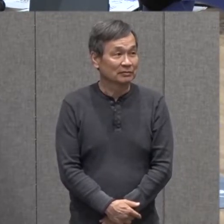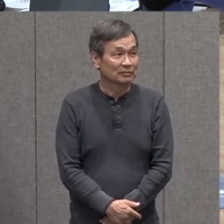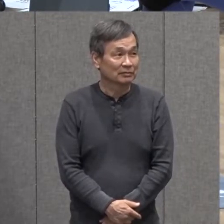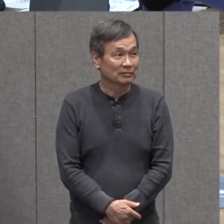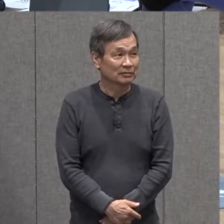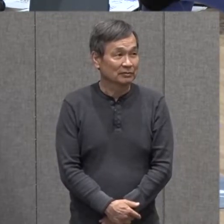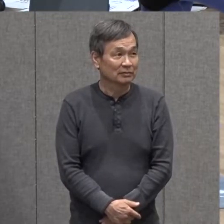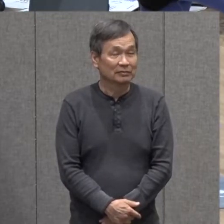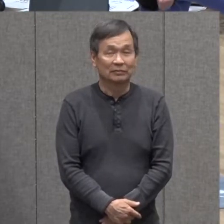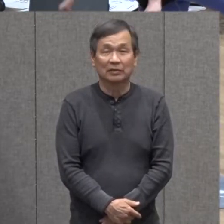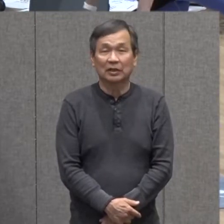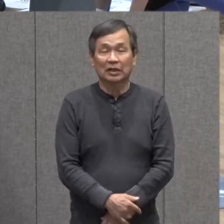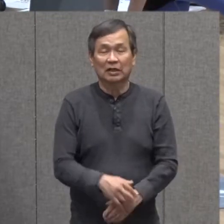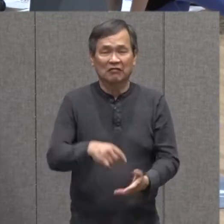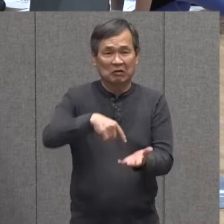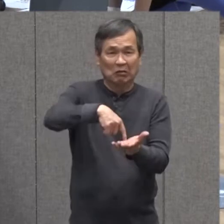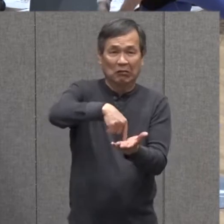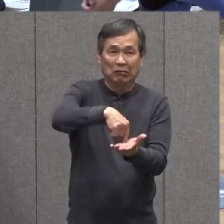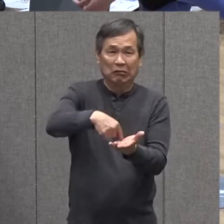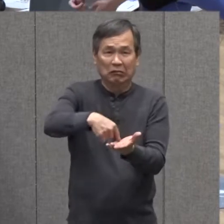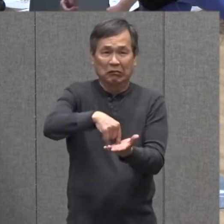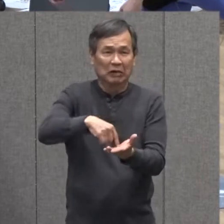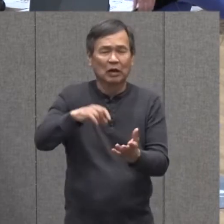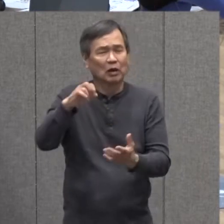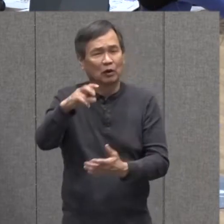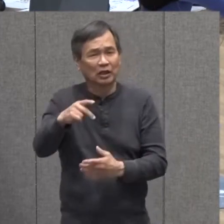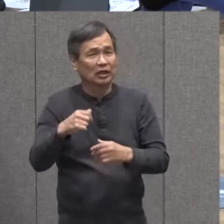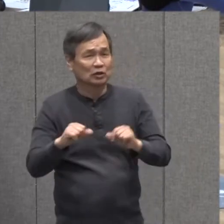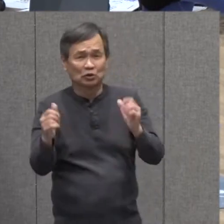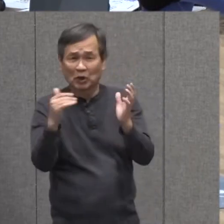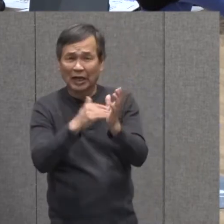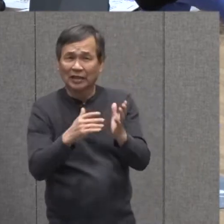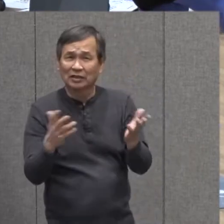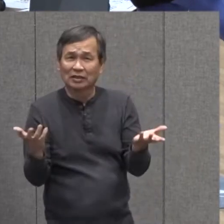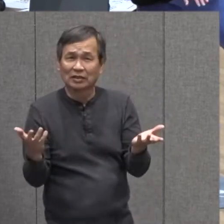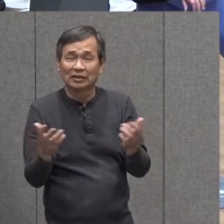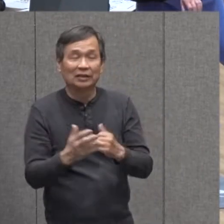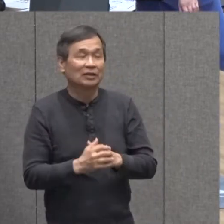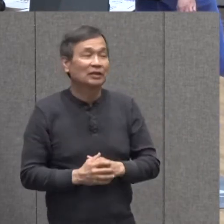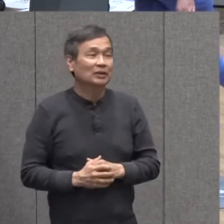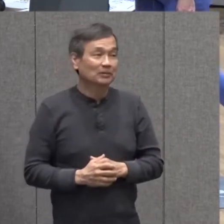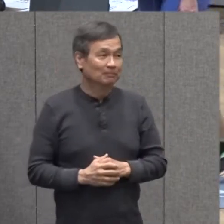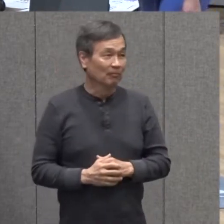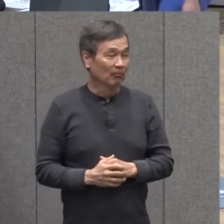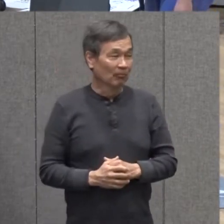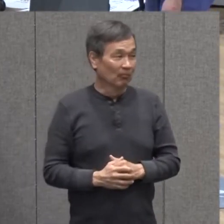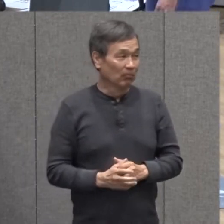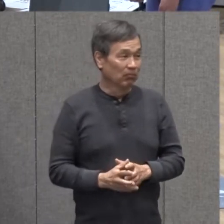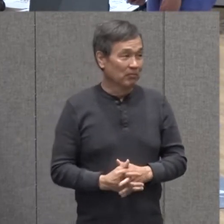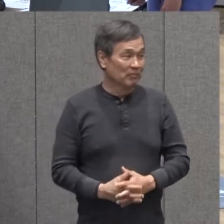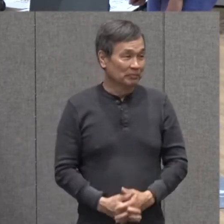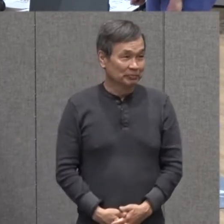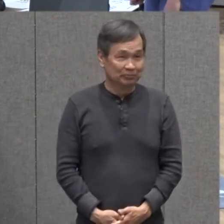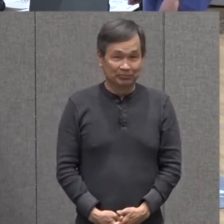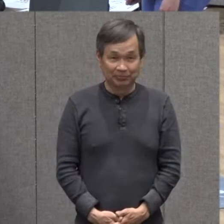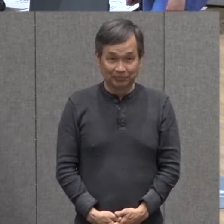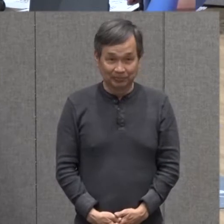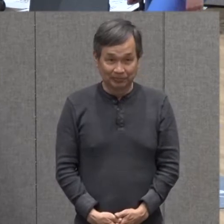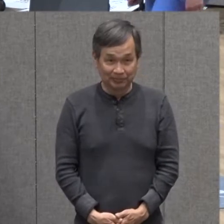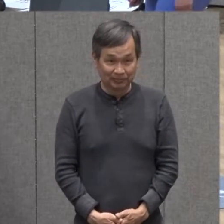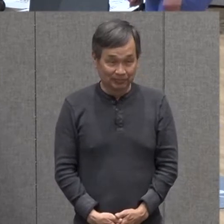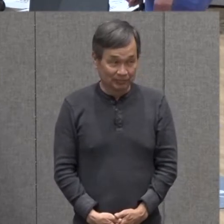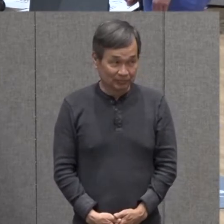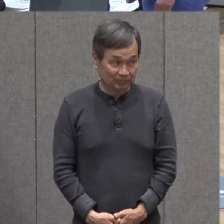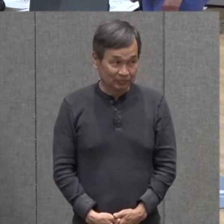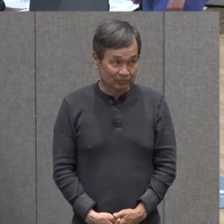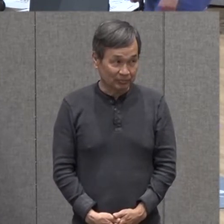If you come out of the balance, that's okay. You can just try again. And slowly come back down. Muy